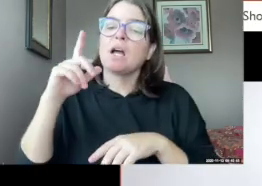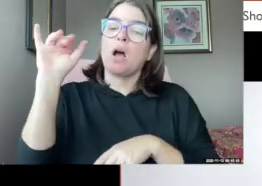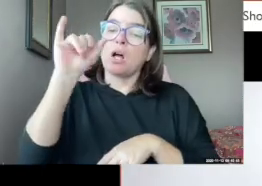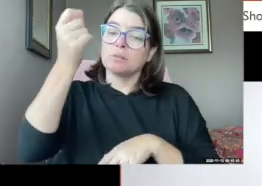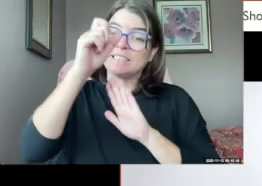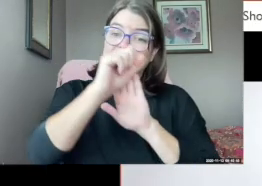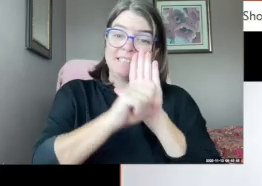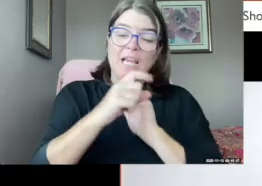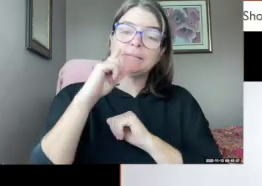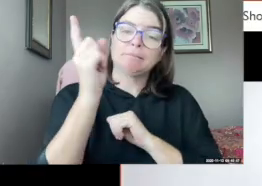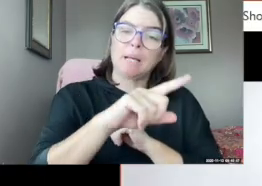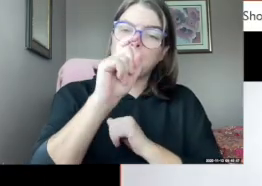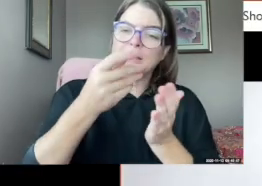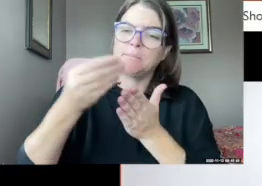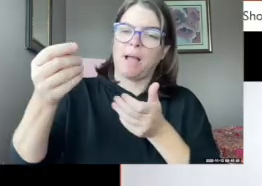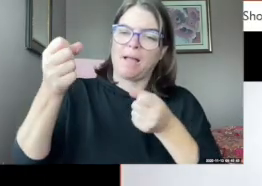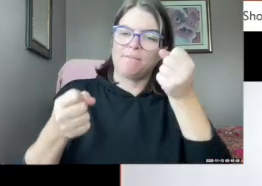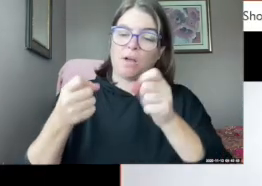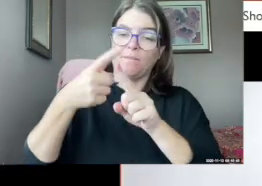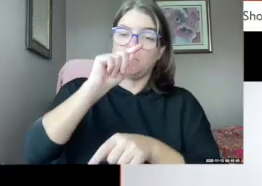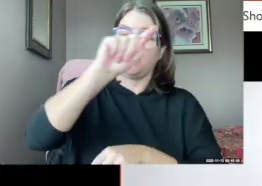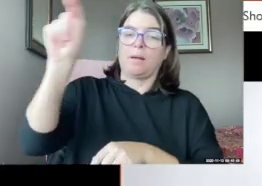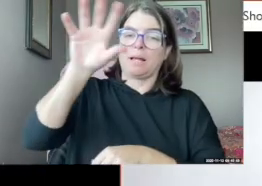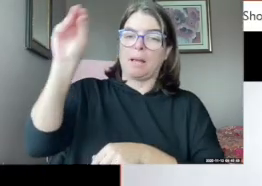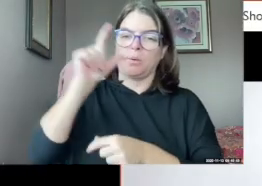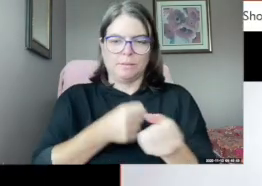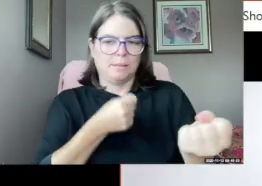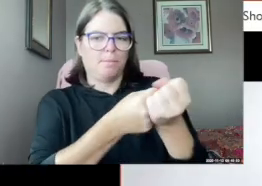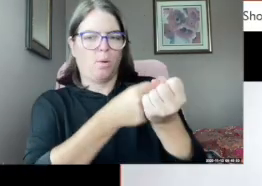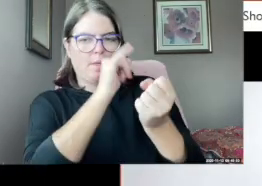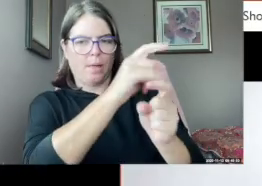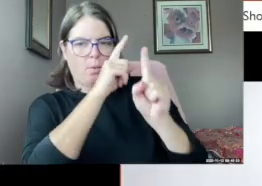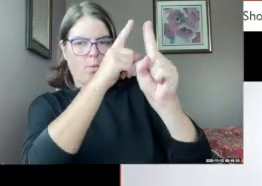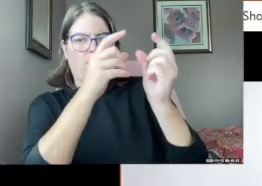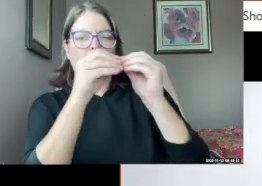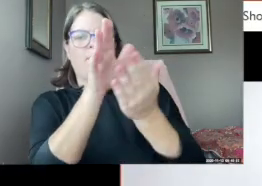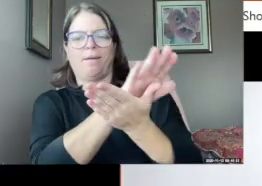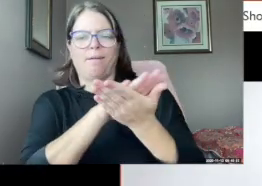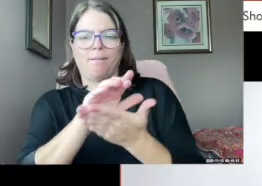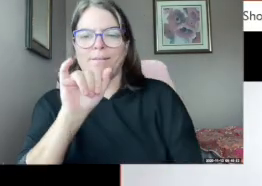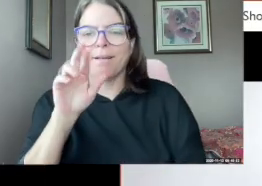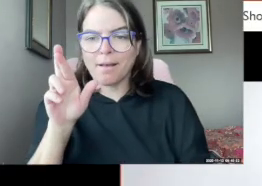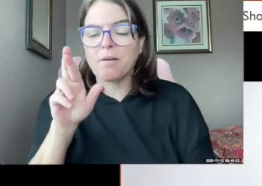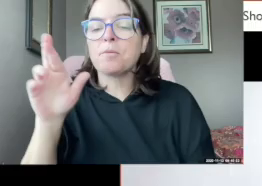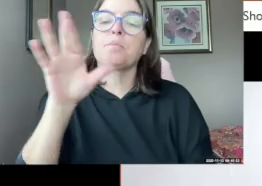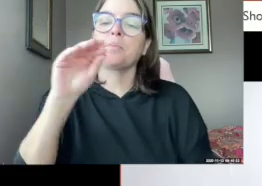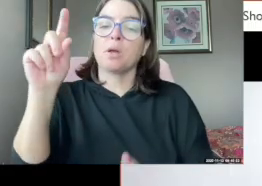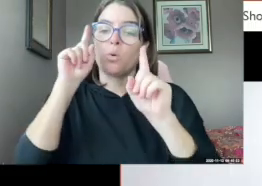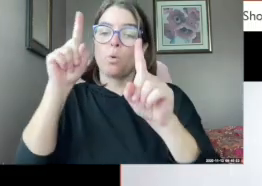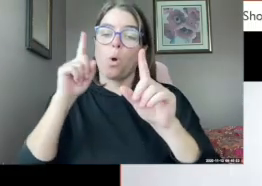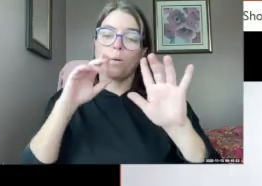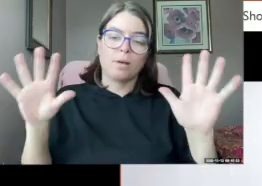to buy vehicles from companies that support California's clean air goals and to look at more ways to help people